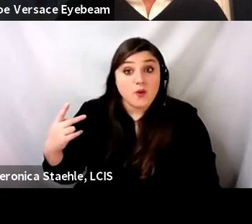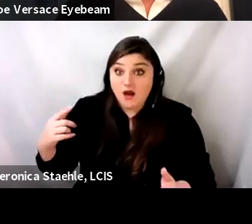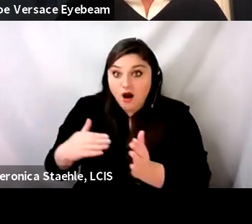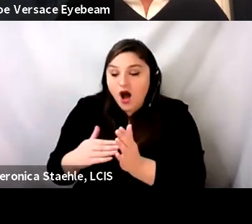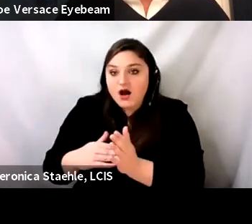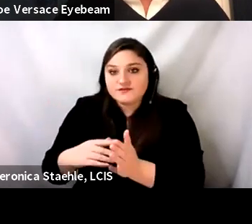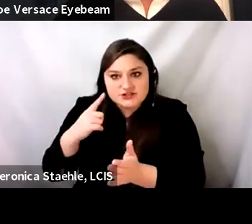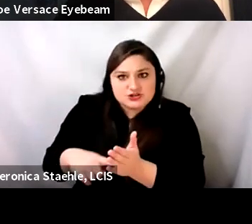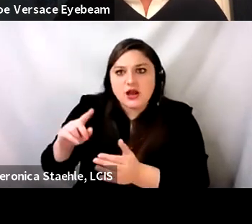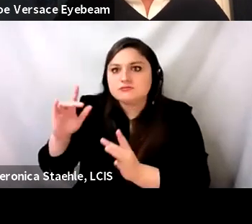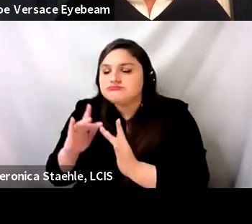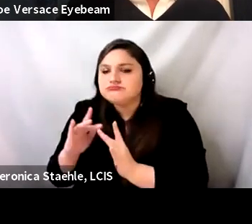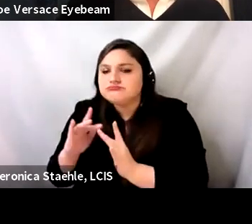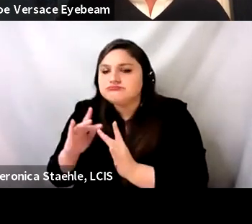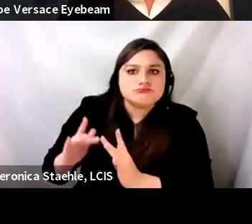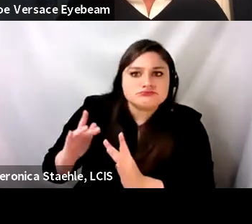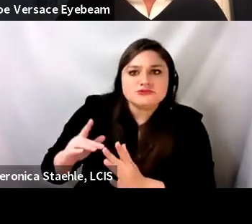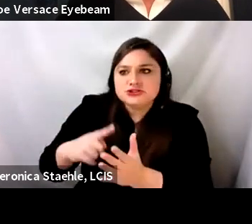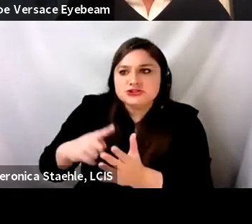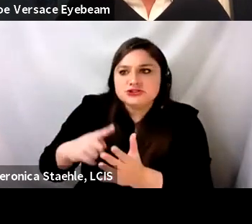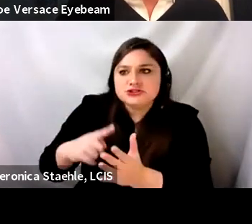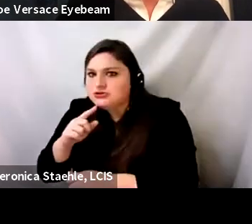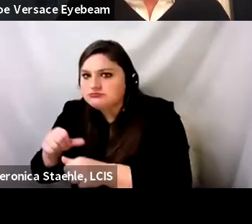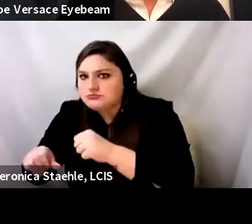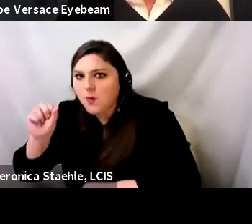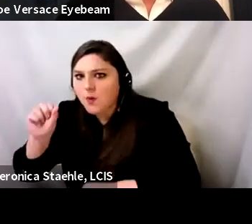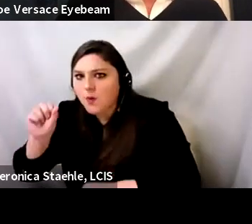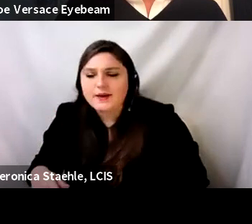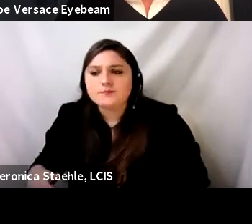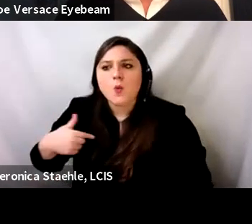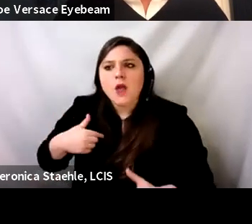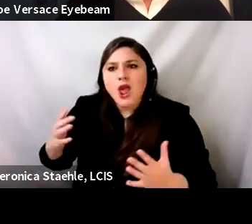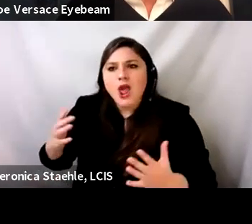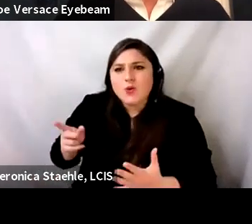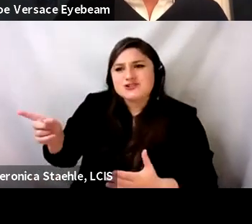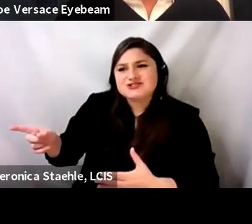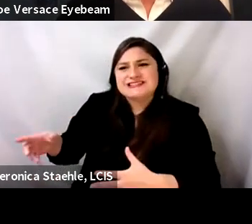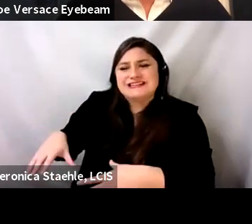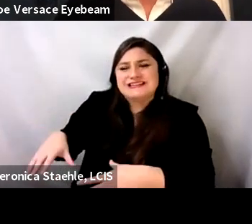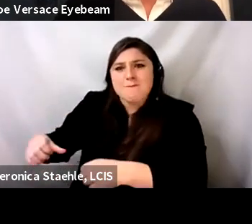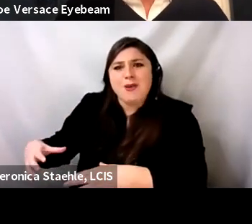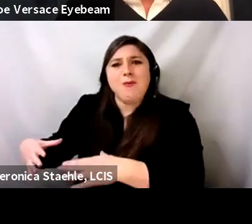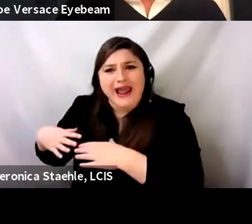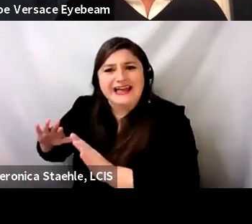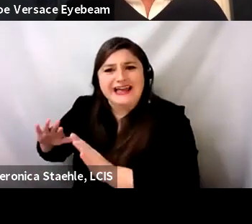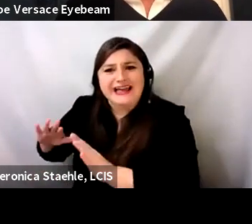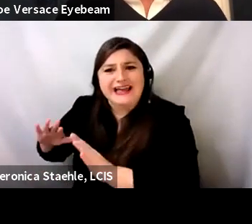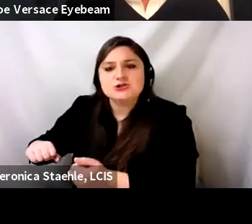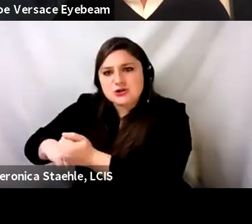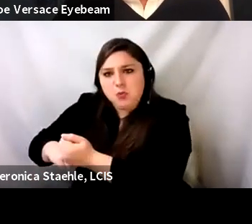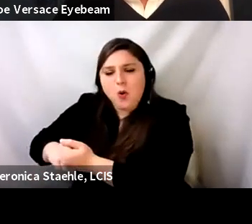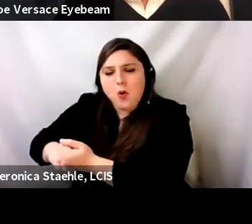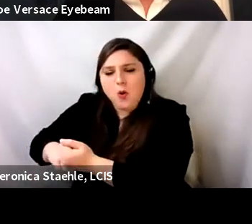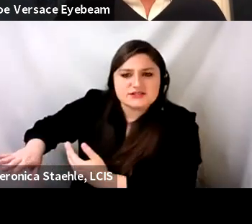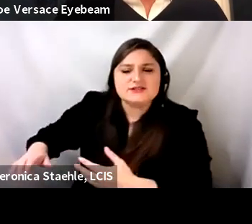and time away. We encourage each other to take time and cover each other in that time, and